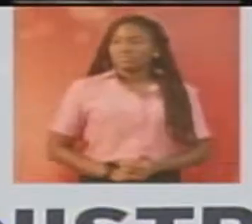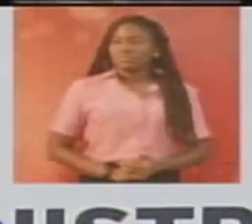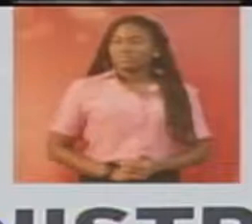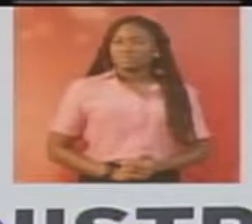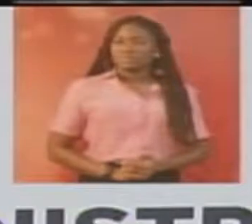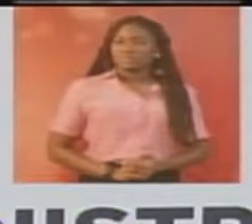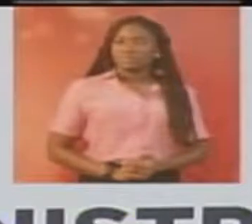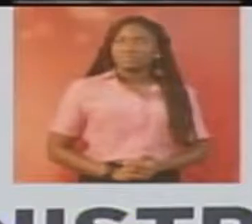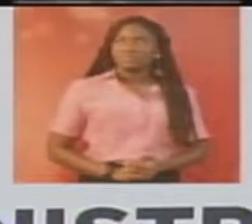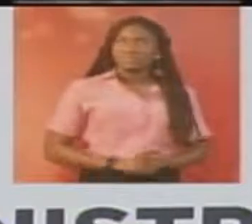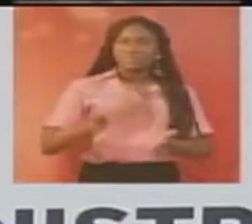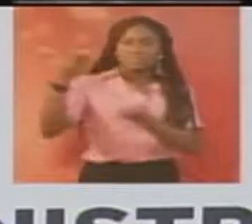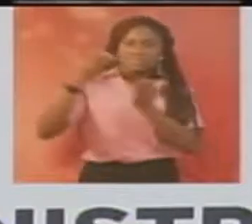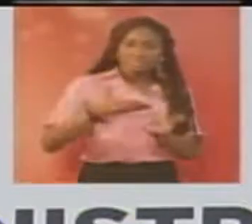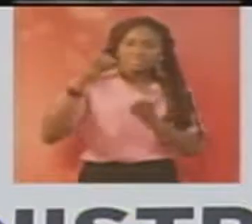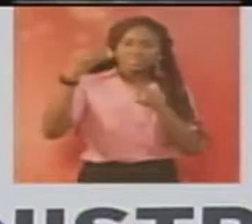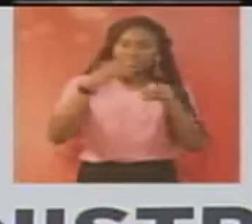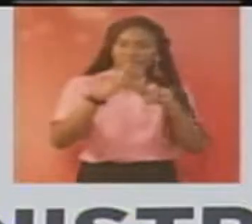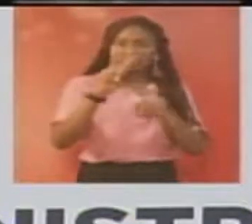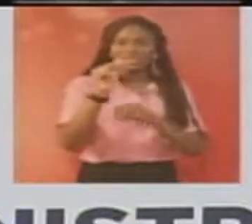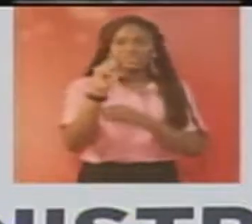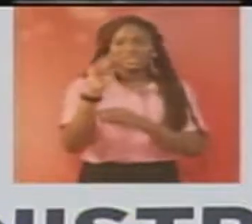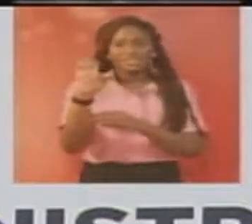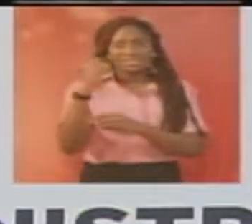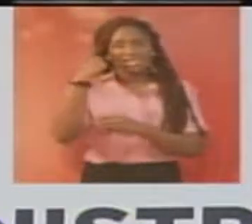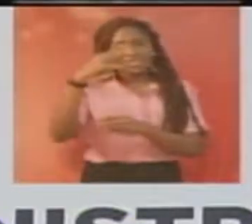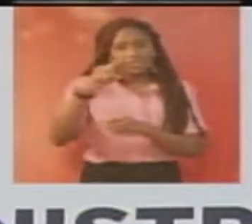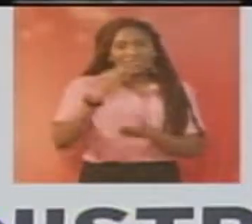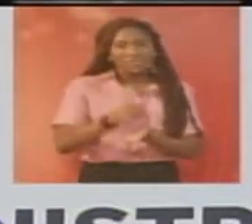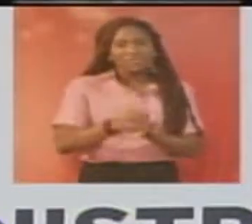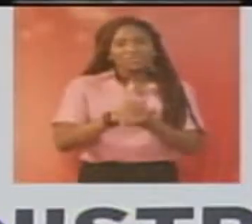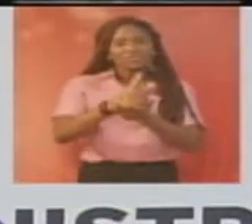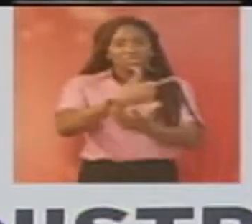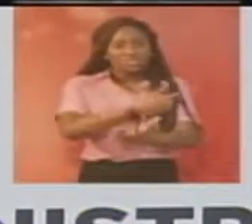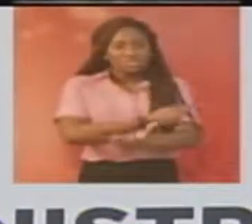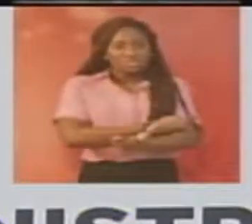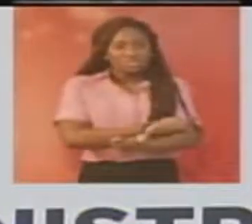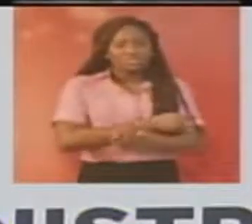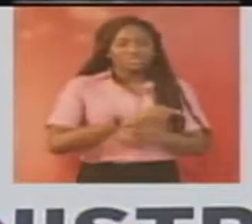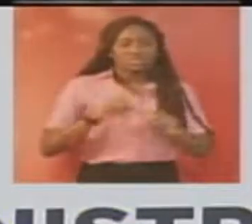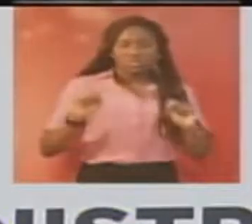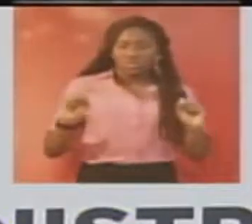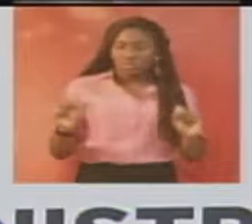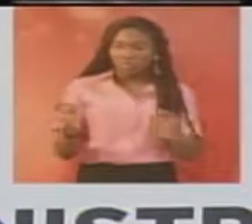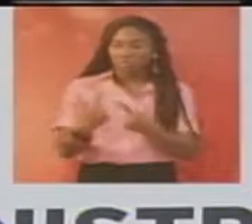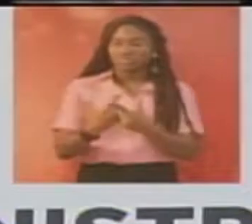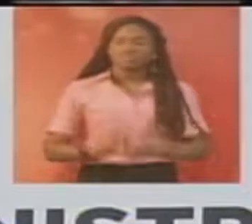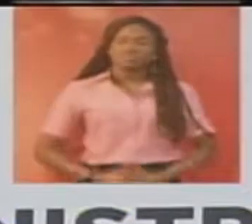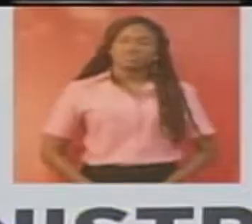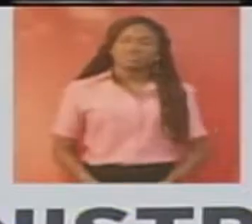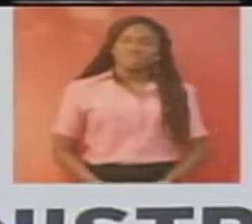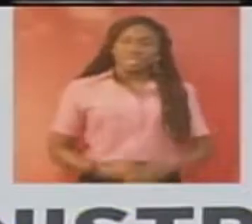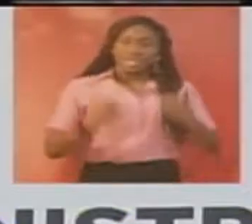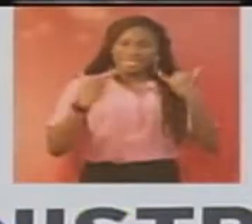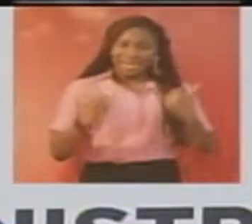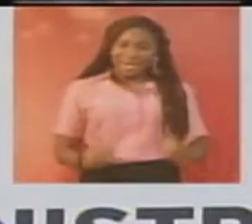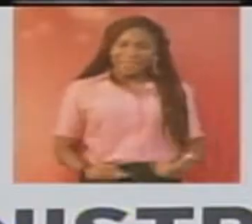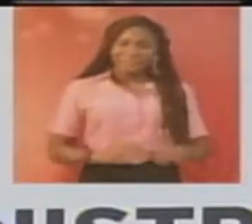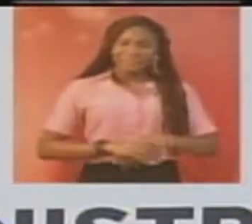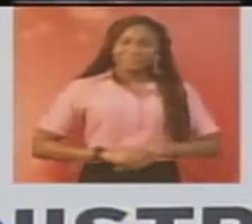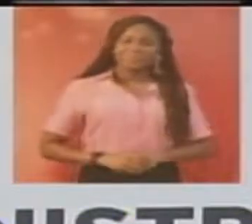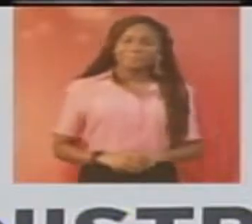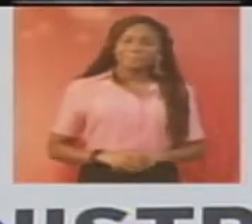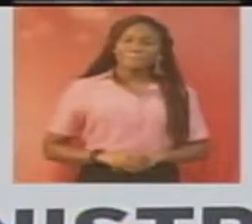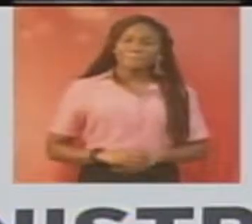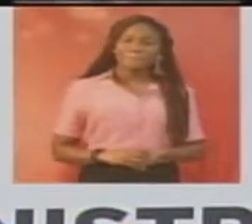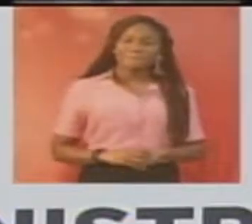be generated by second and ongoing phases of vaccination. Now, the